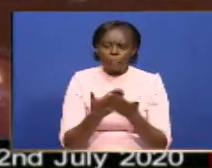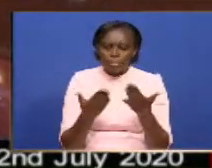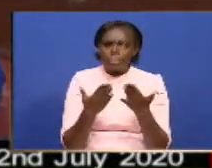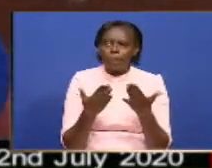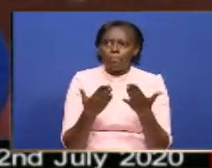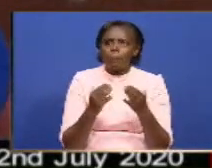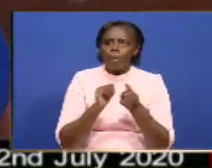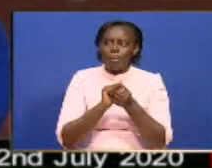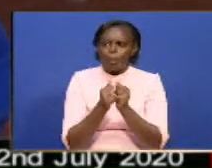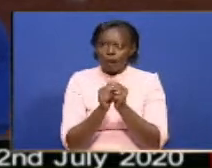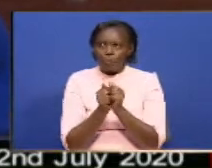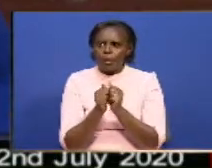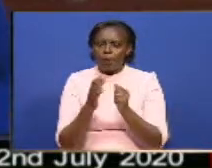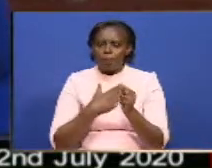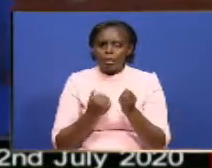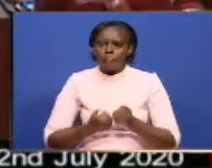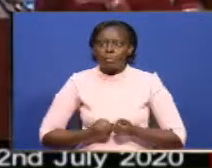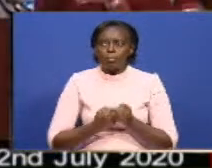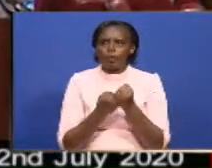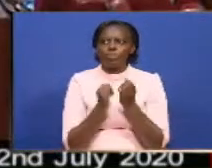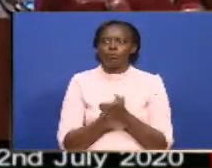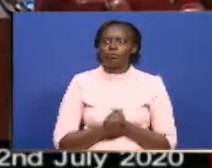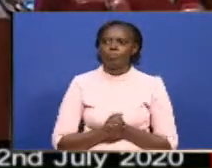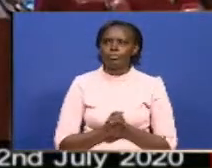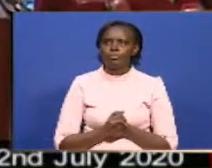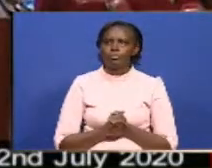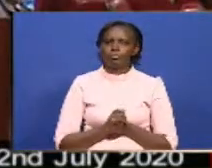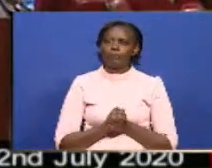through amendments I support.